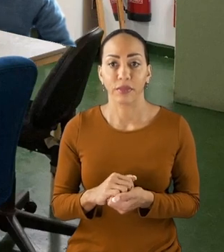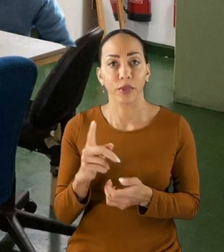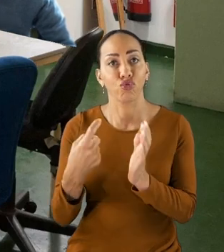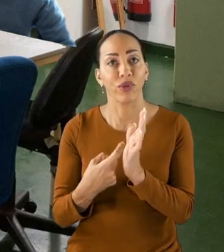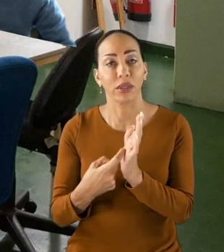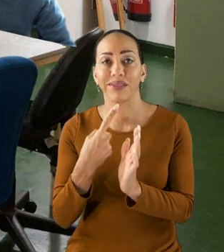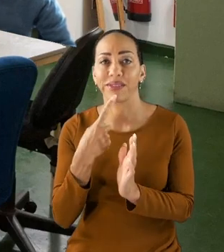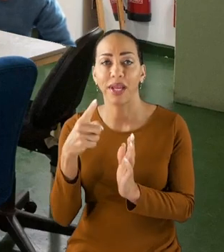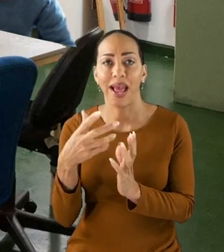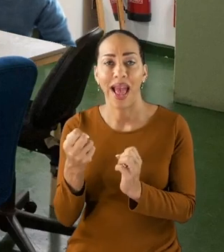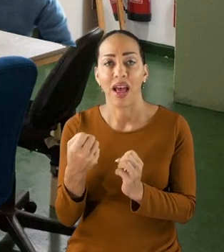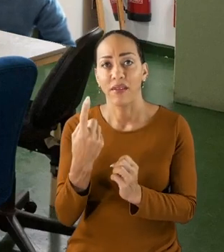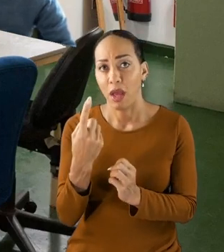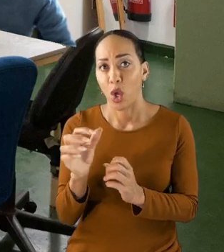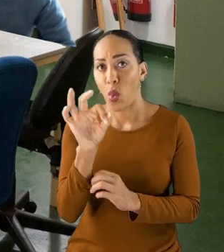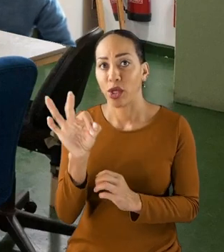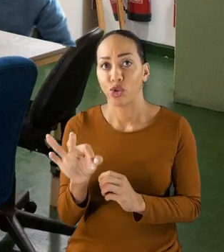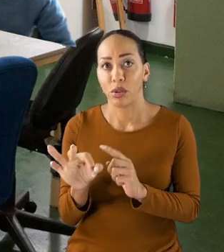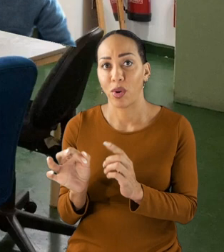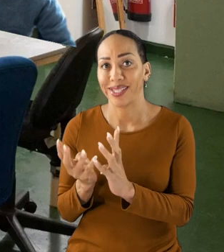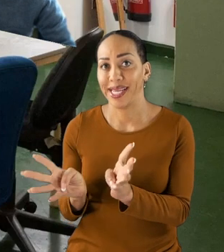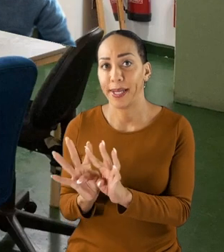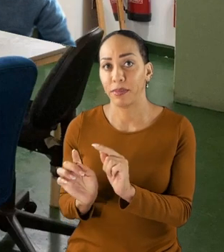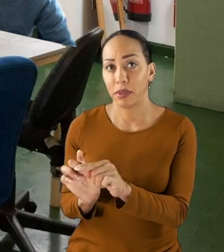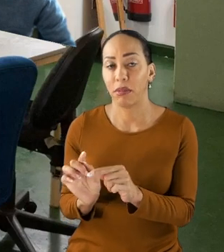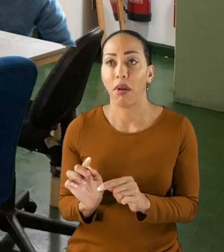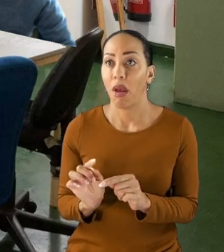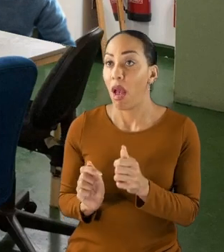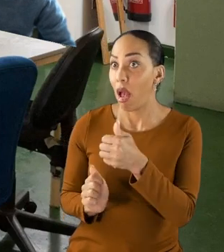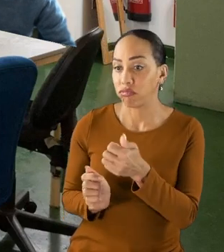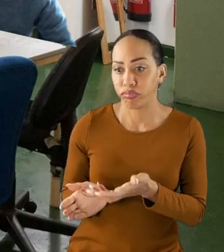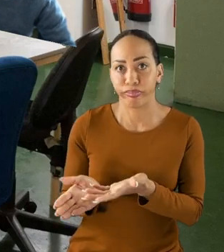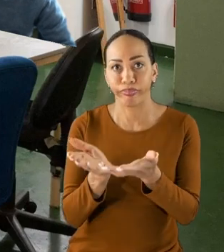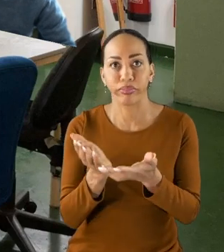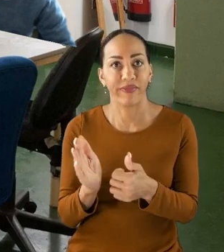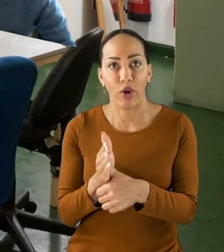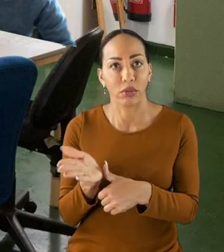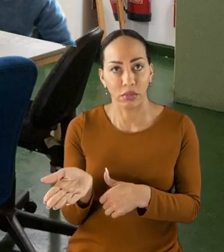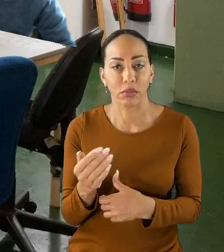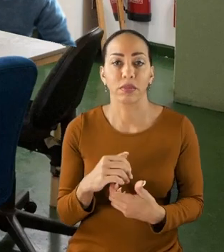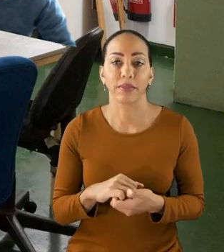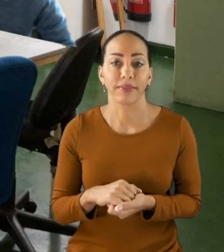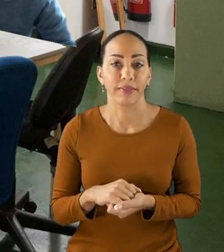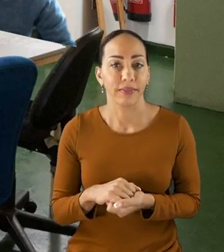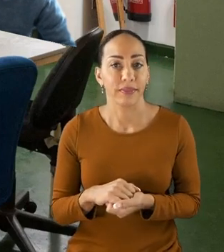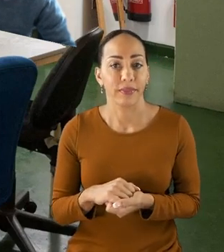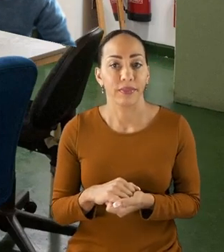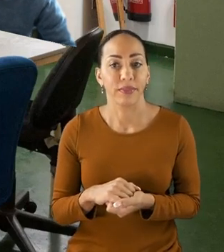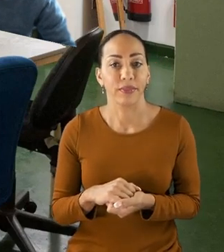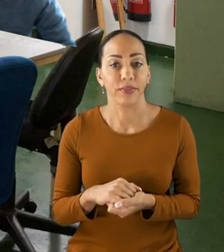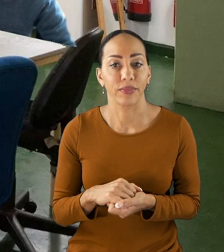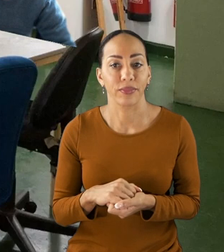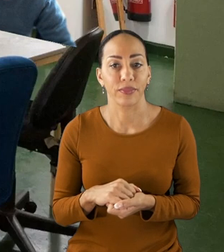on the screen there. Is there a question on Teams? Great. Okay. Go for that one first. Great. Do you want to come in,